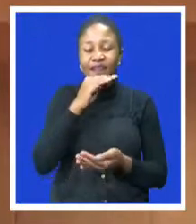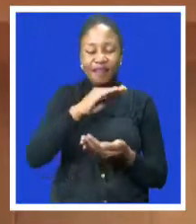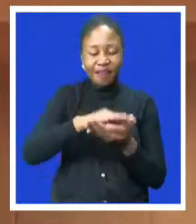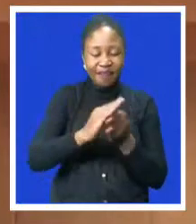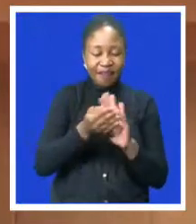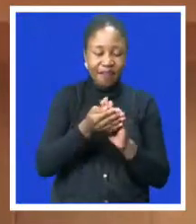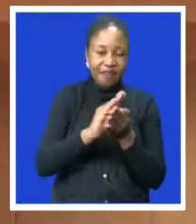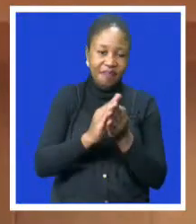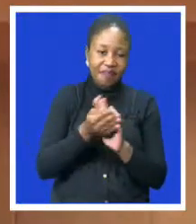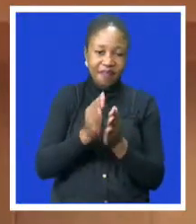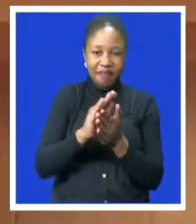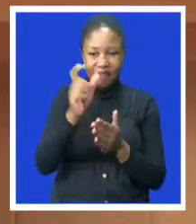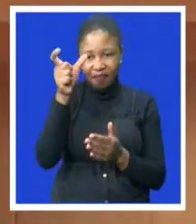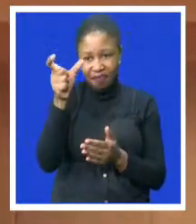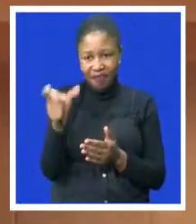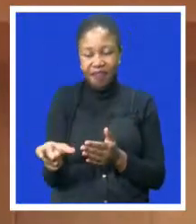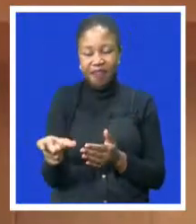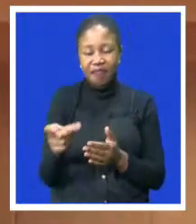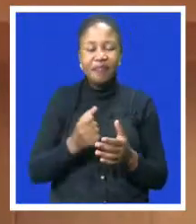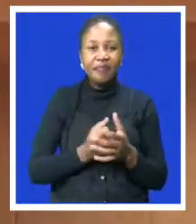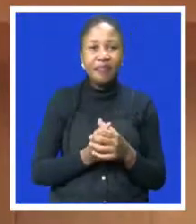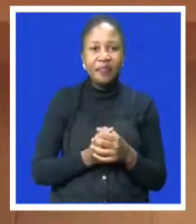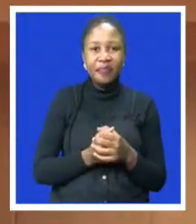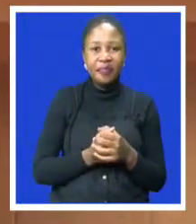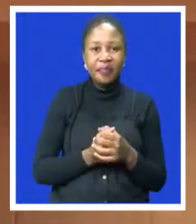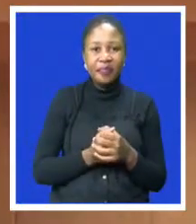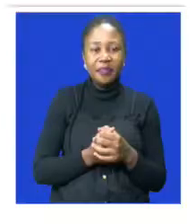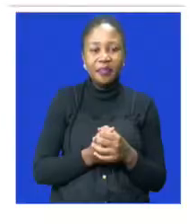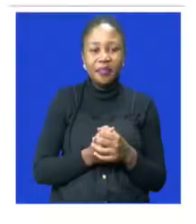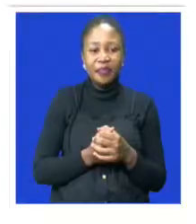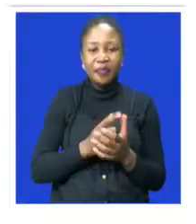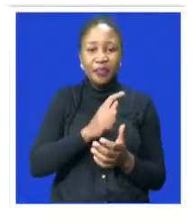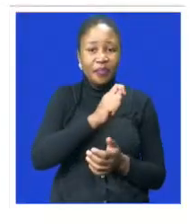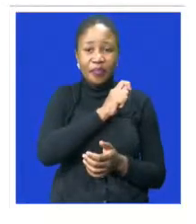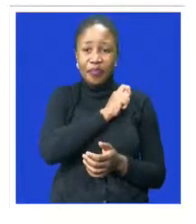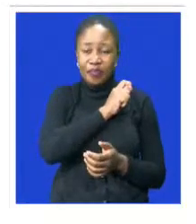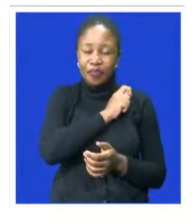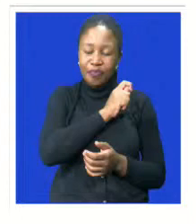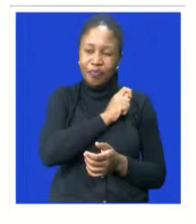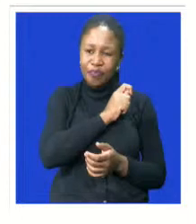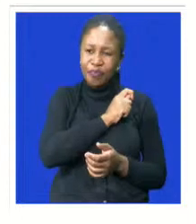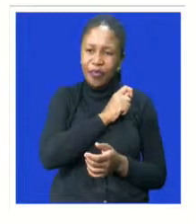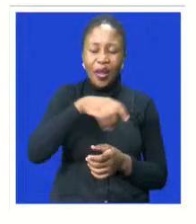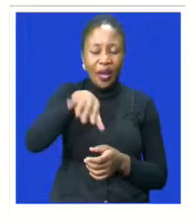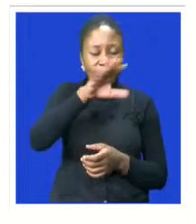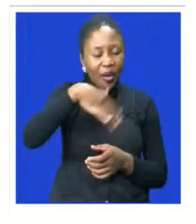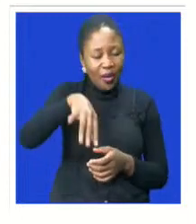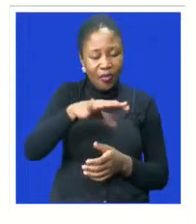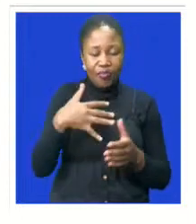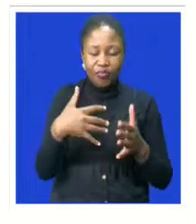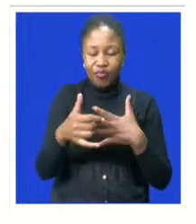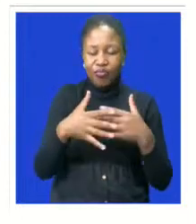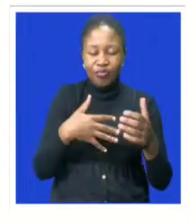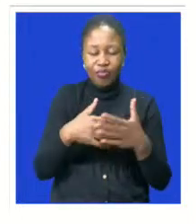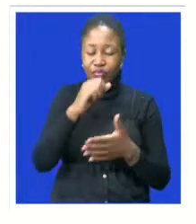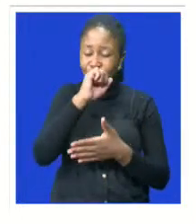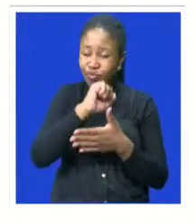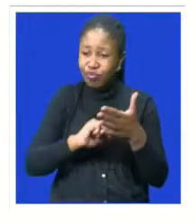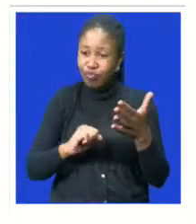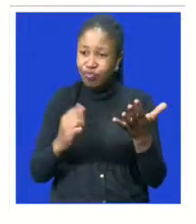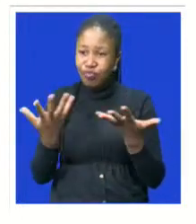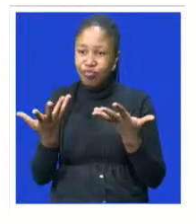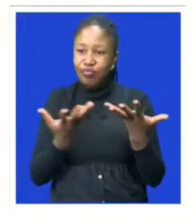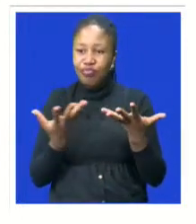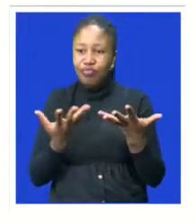human make things, but originally things come from God. Everything comes